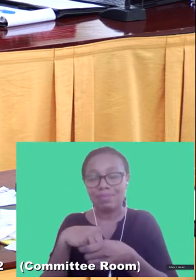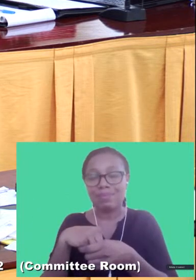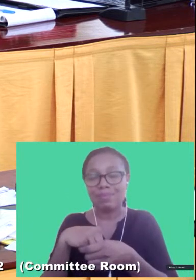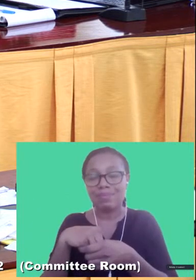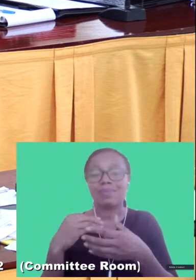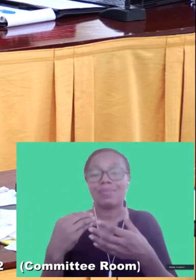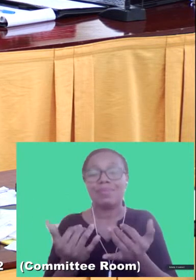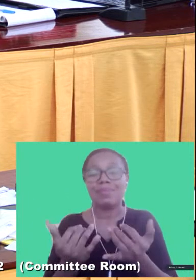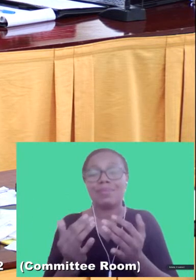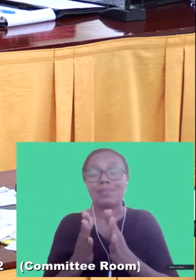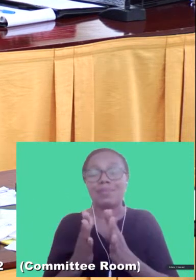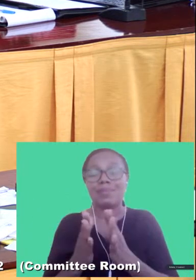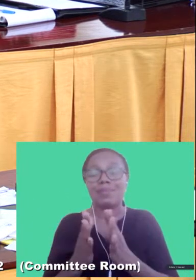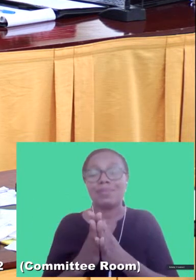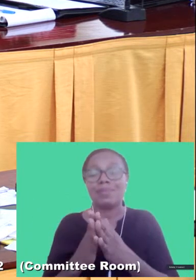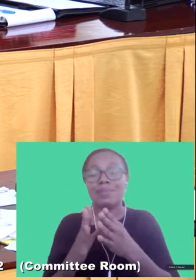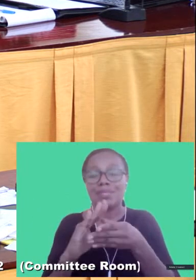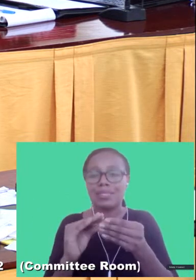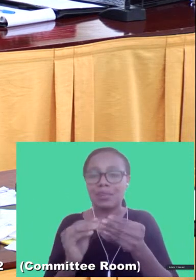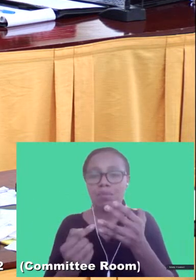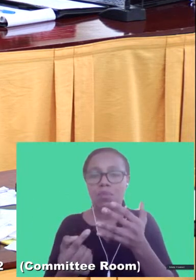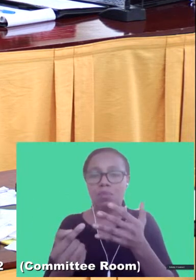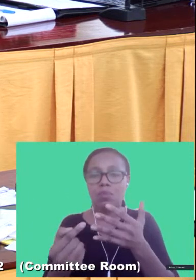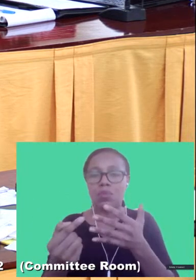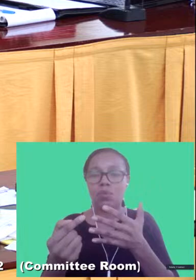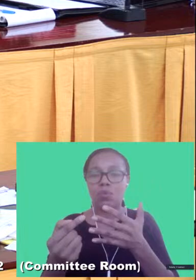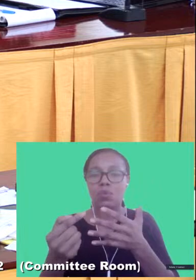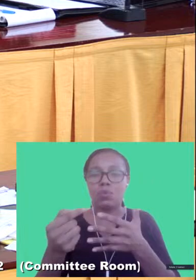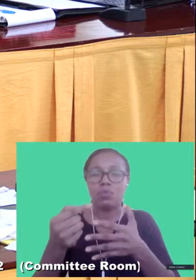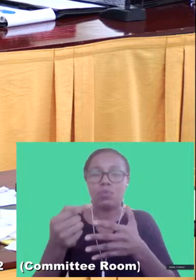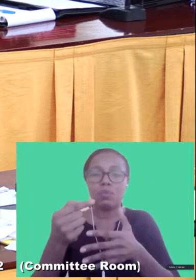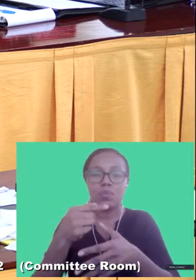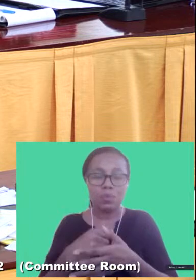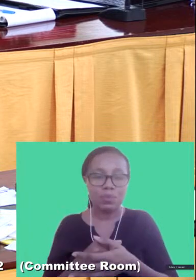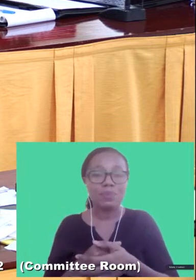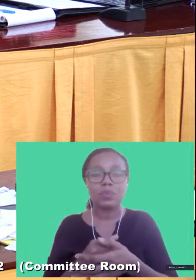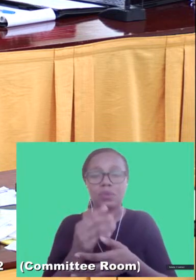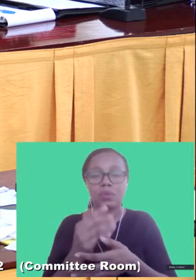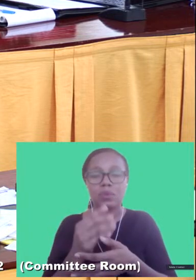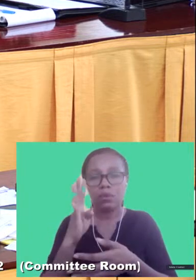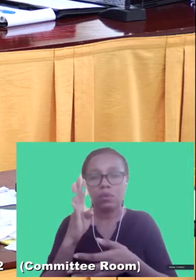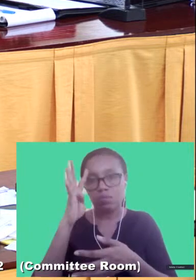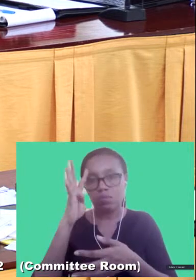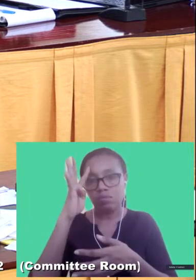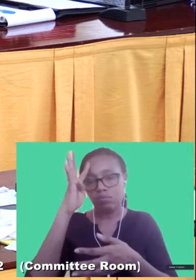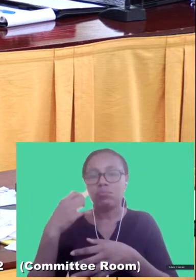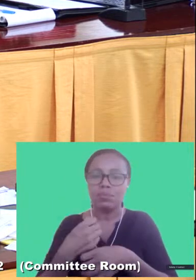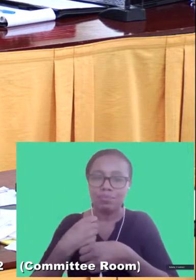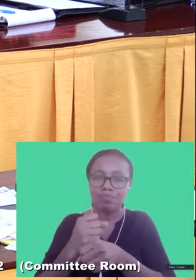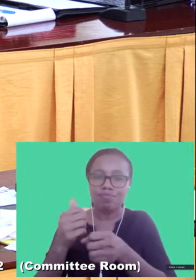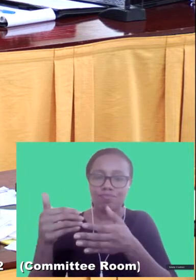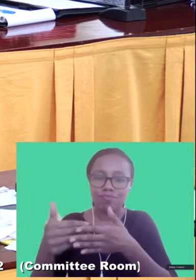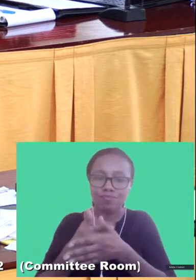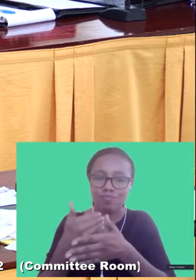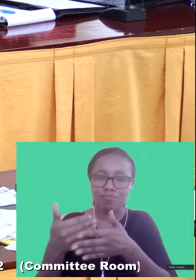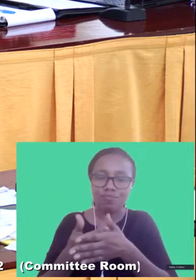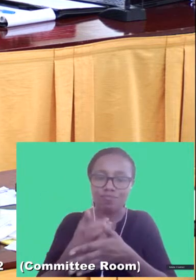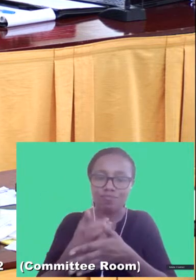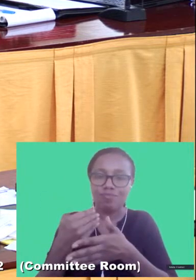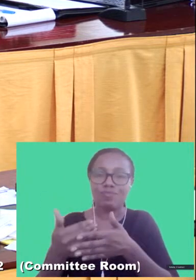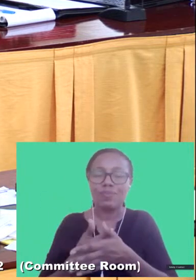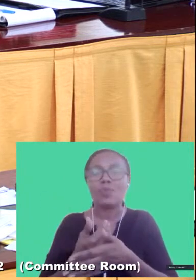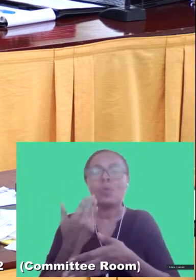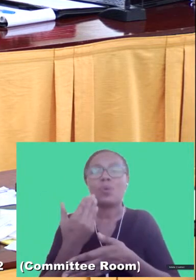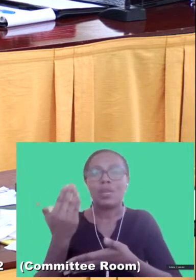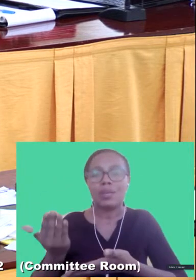innovations that we are intending to bring with respect to those people who have been queuing up to get licenses